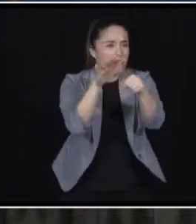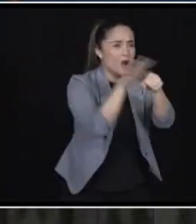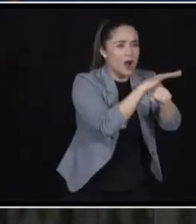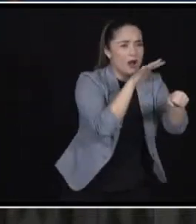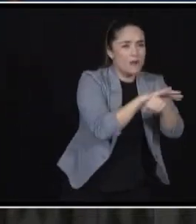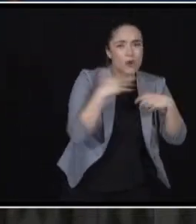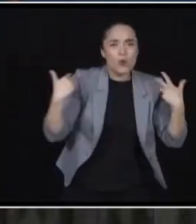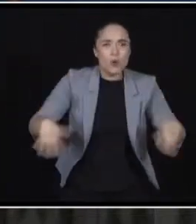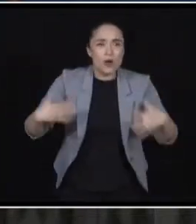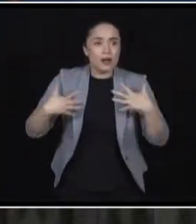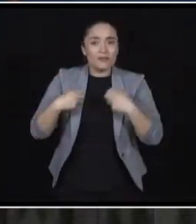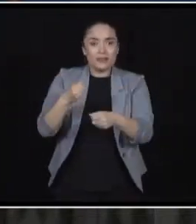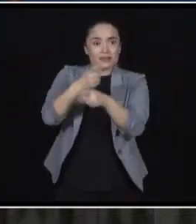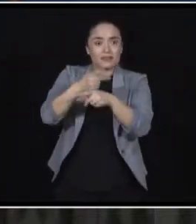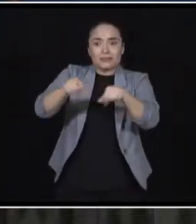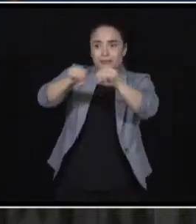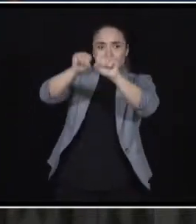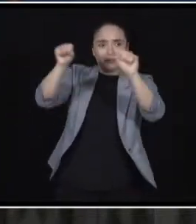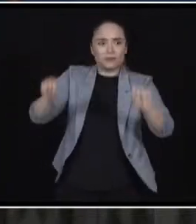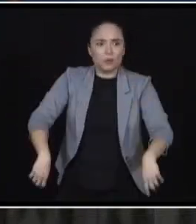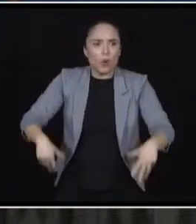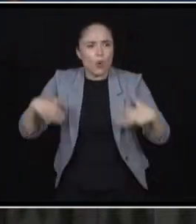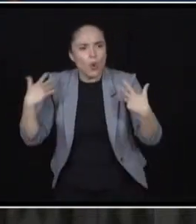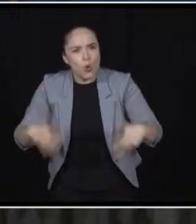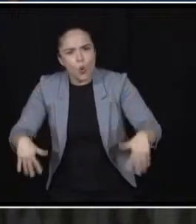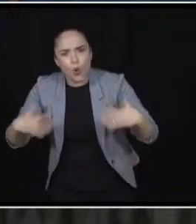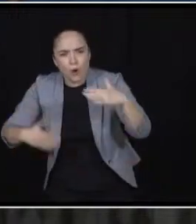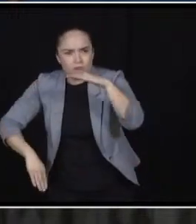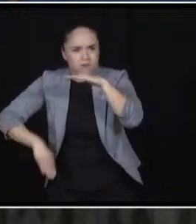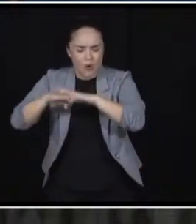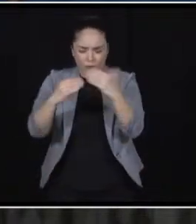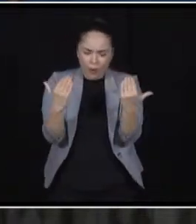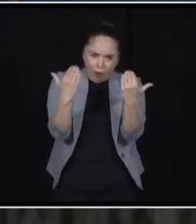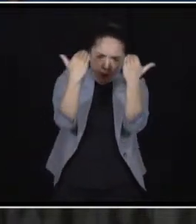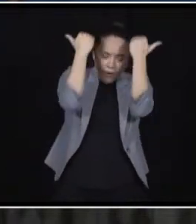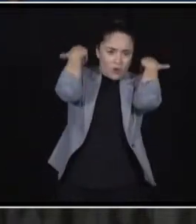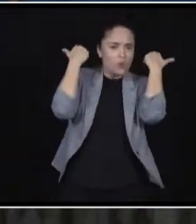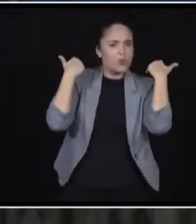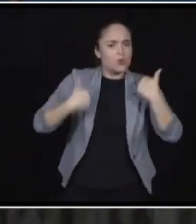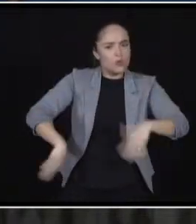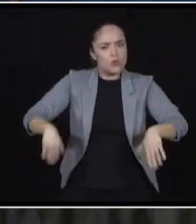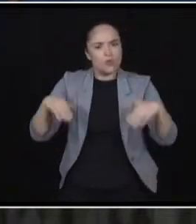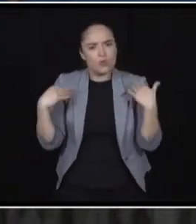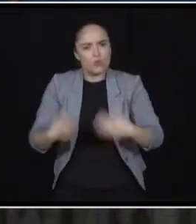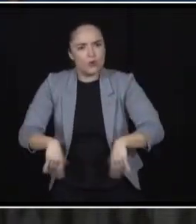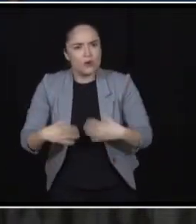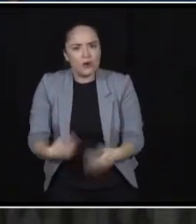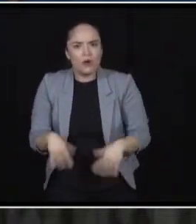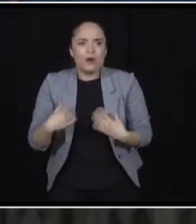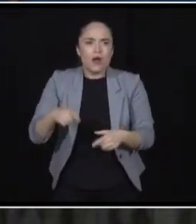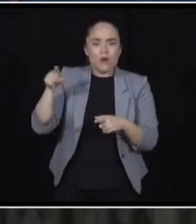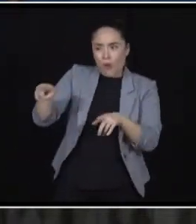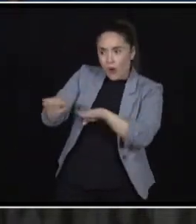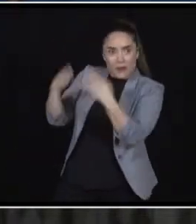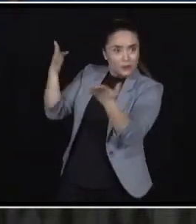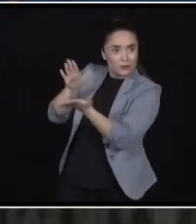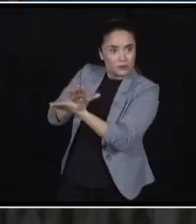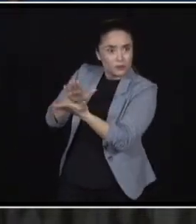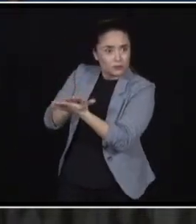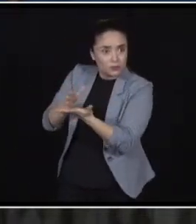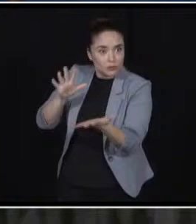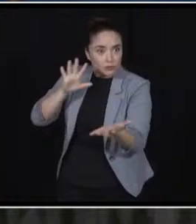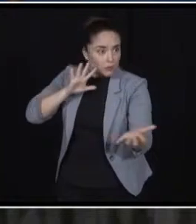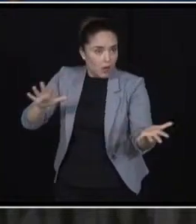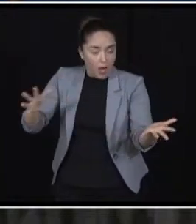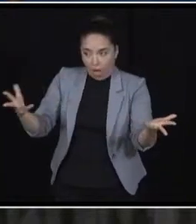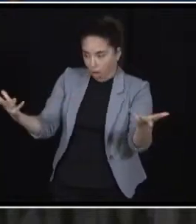result. This worrying trend will leave us in an impossible situation if we do not act immediately. And that is why, in consultation